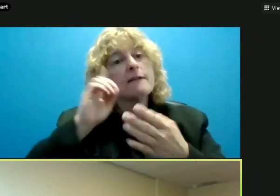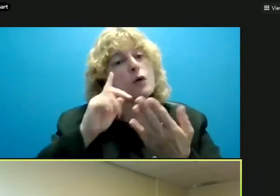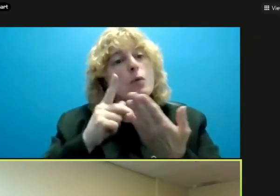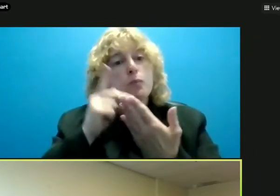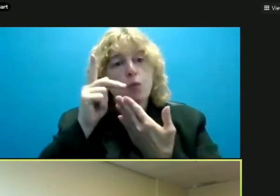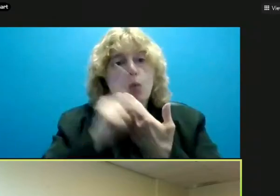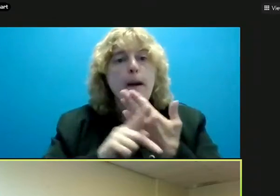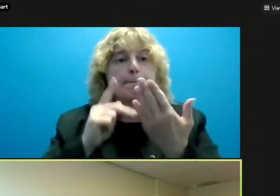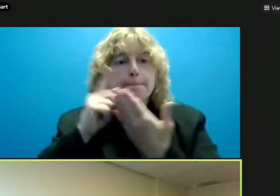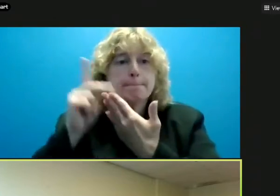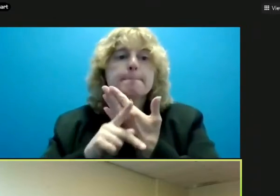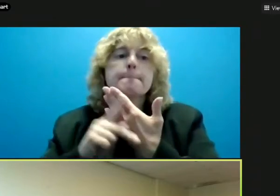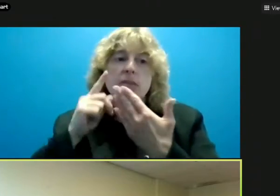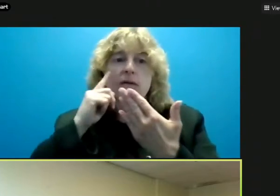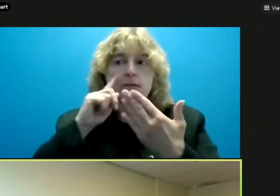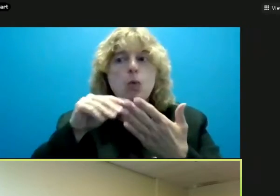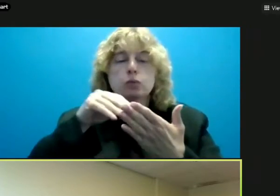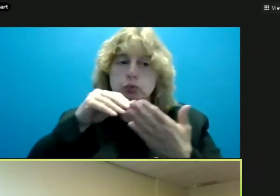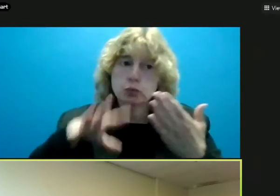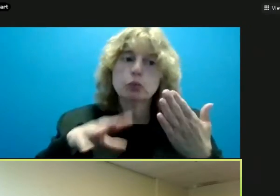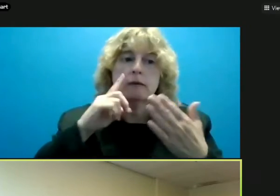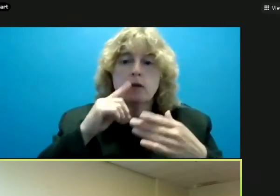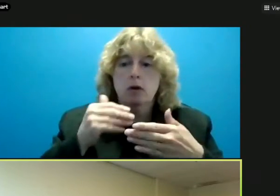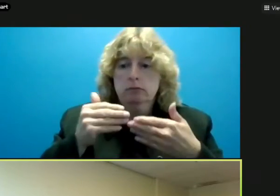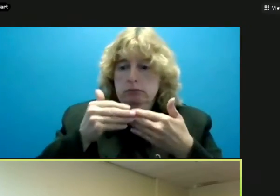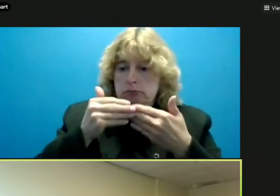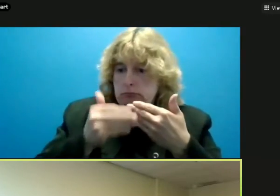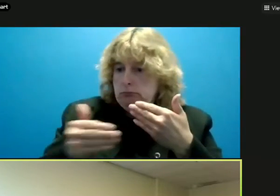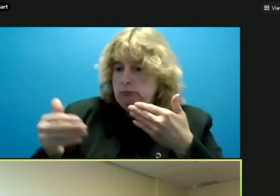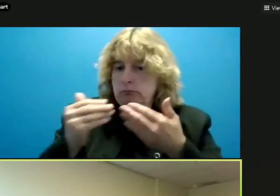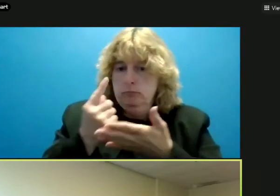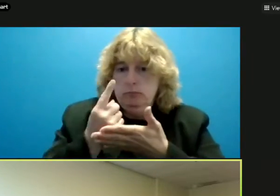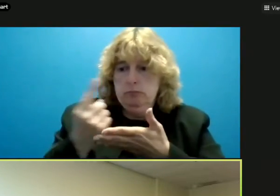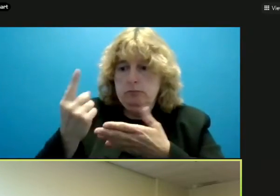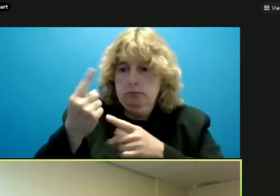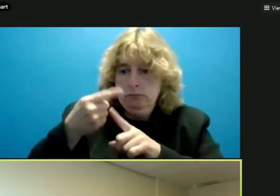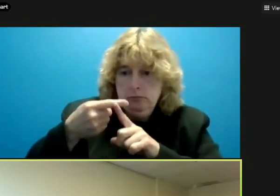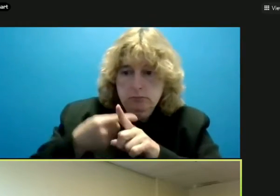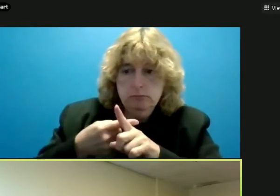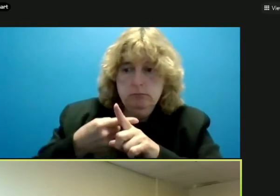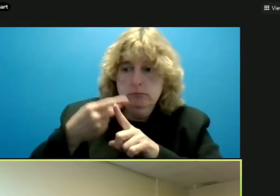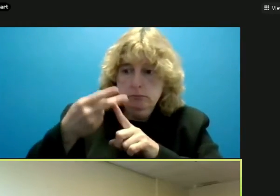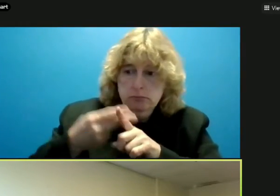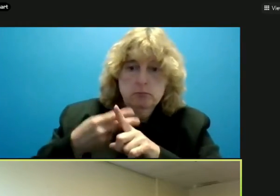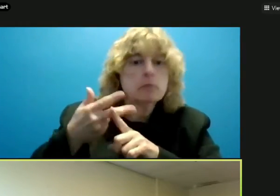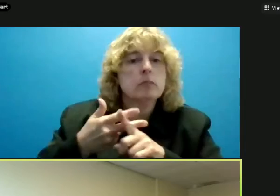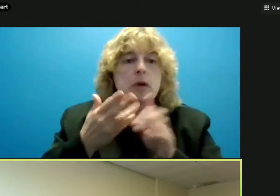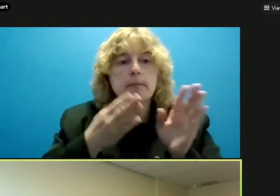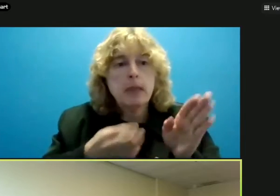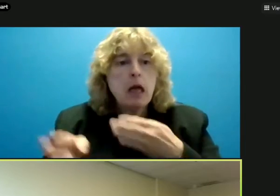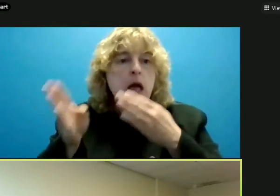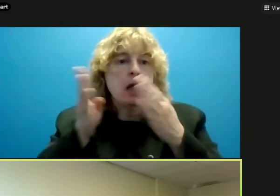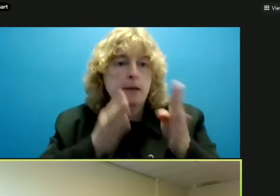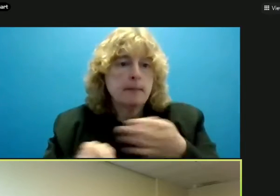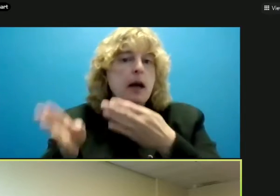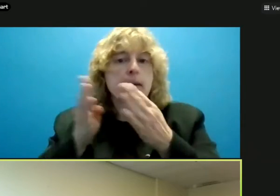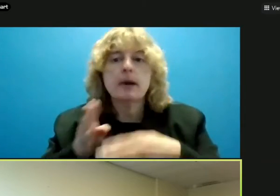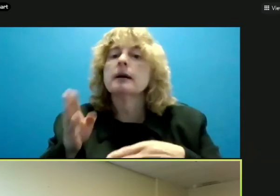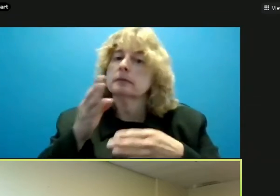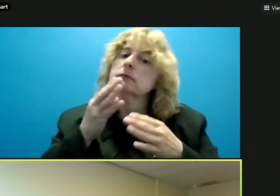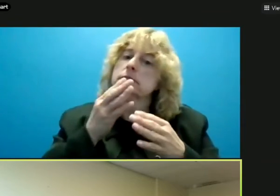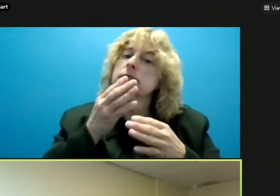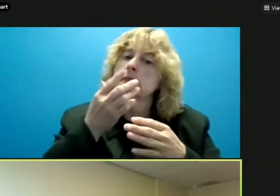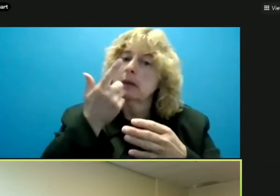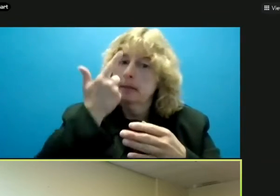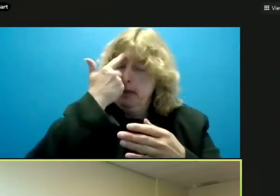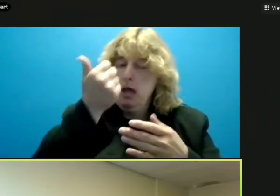next weeks and over the next months. And so sometimes it feels like because the times have been